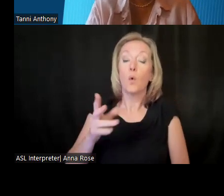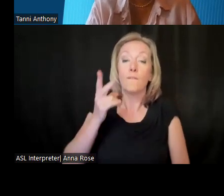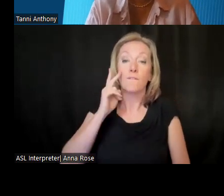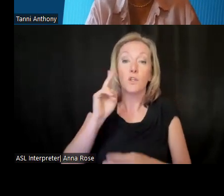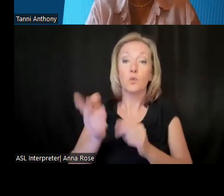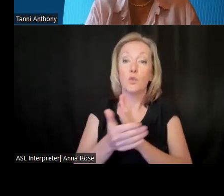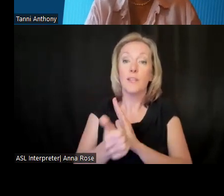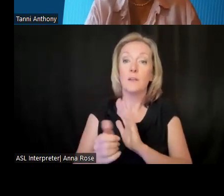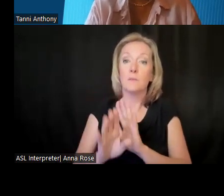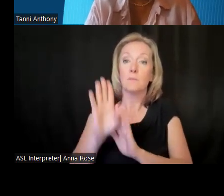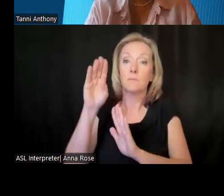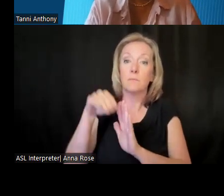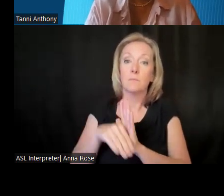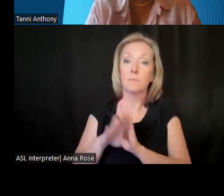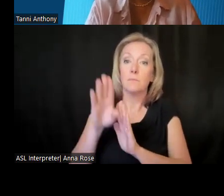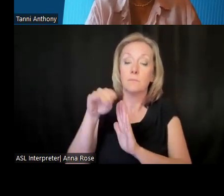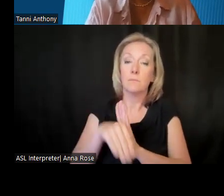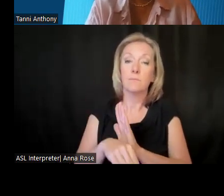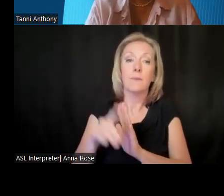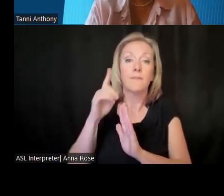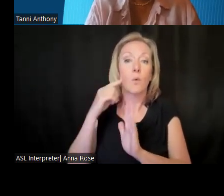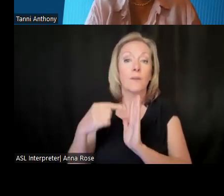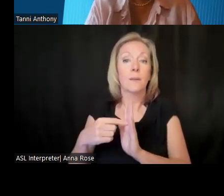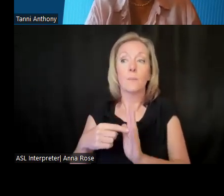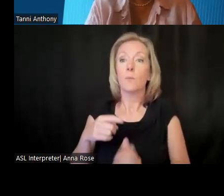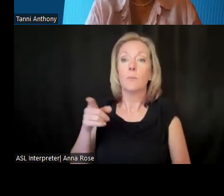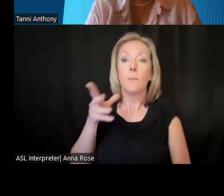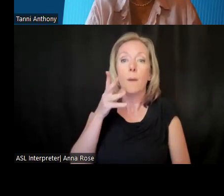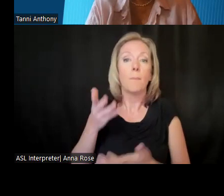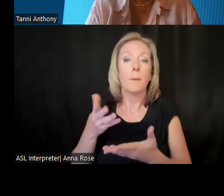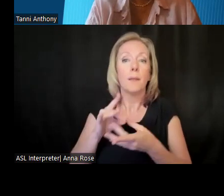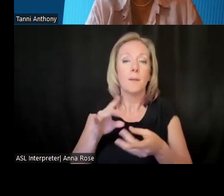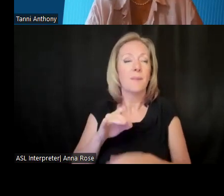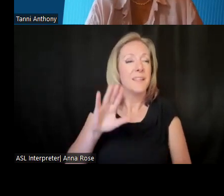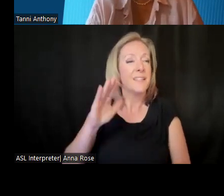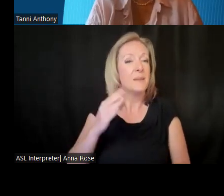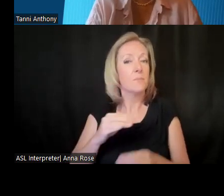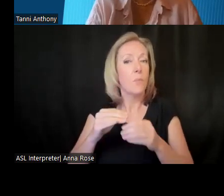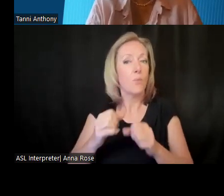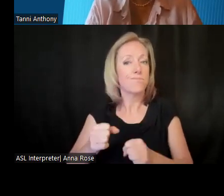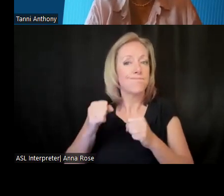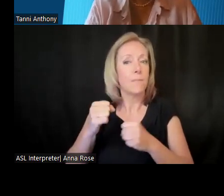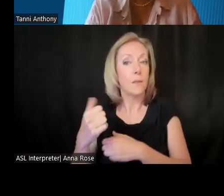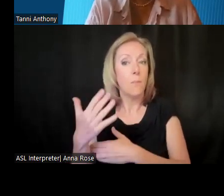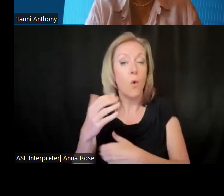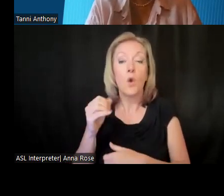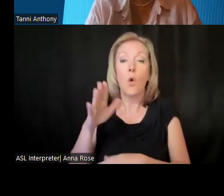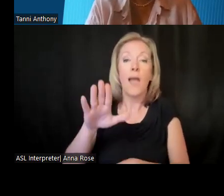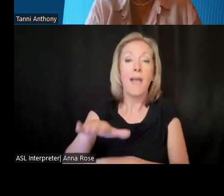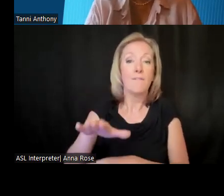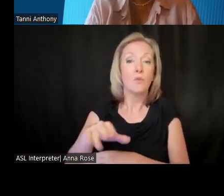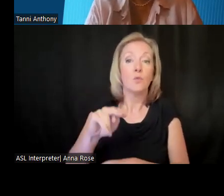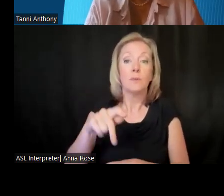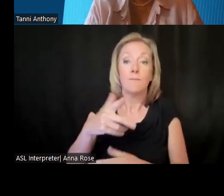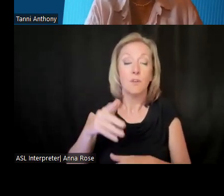be the mom who says, you know, he just looks better in the morning, or he does better, you know, in the afternoon after his